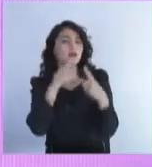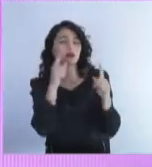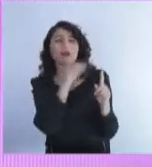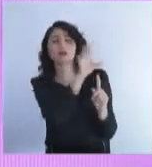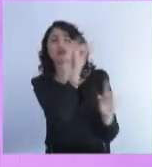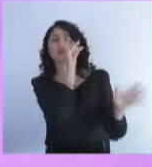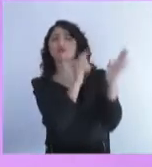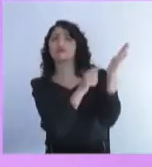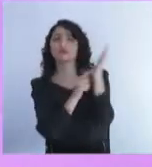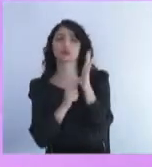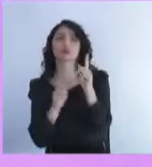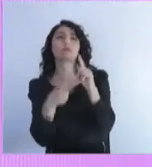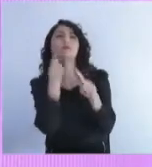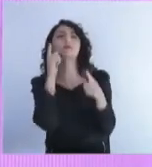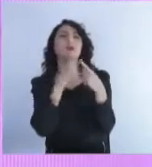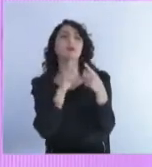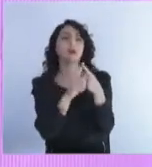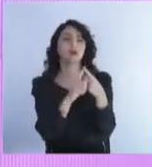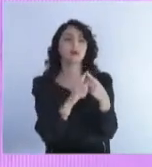First of all,